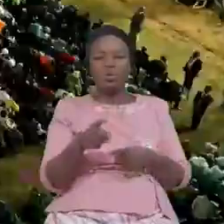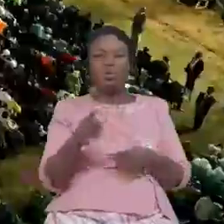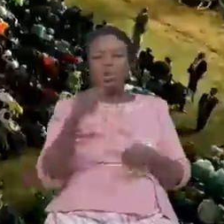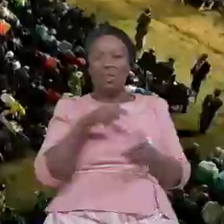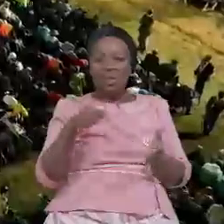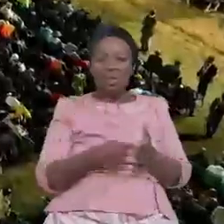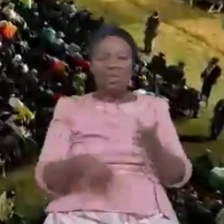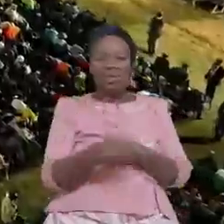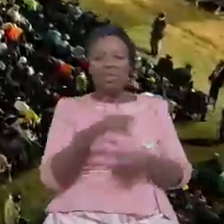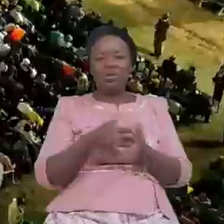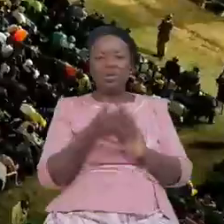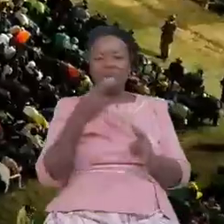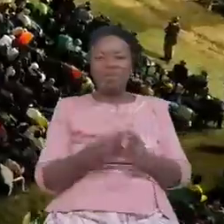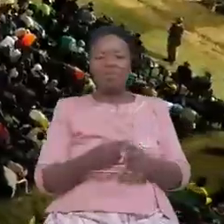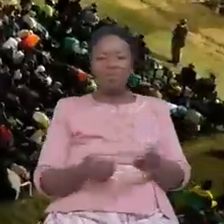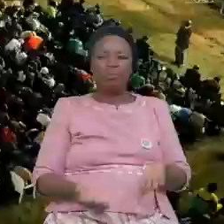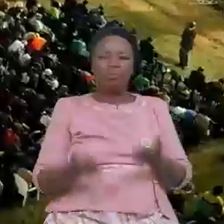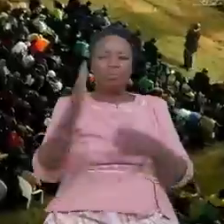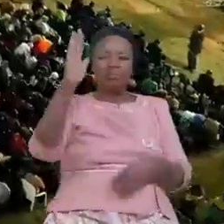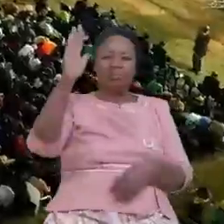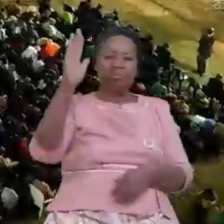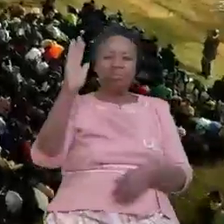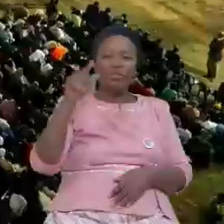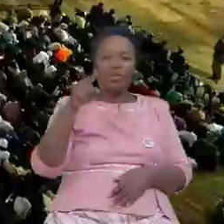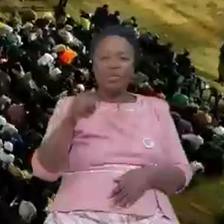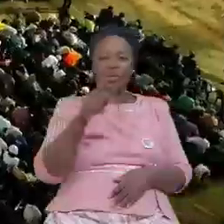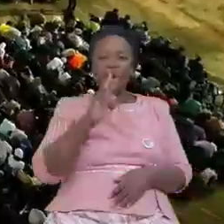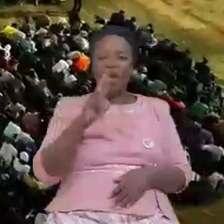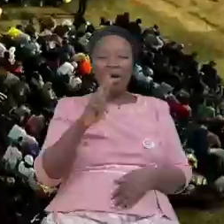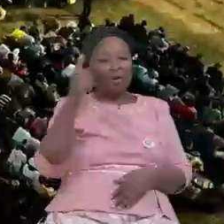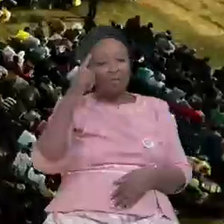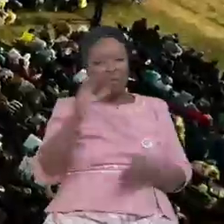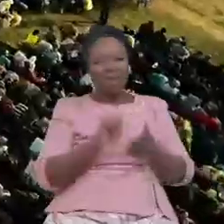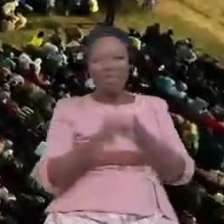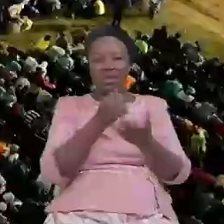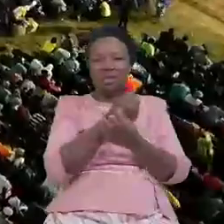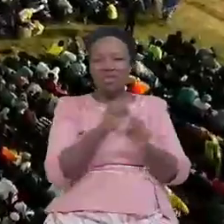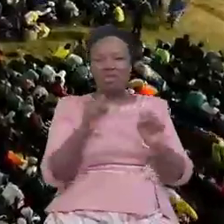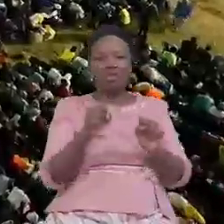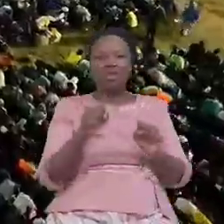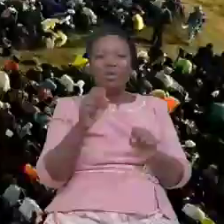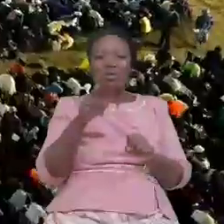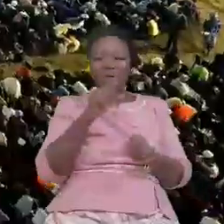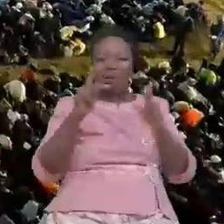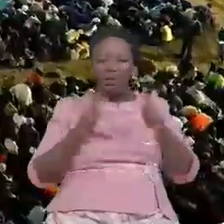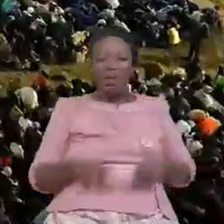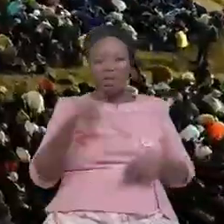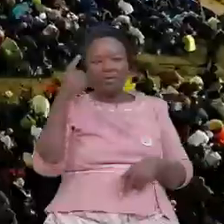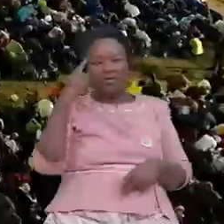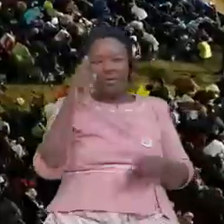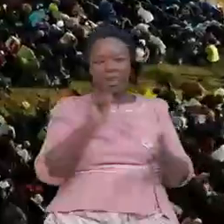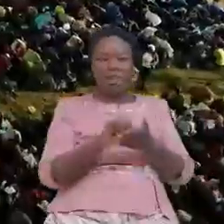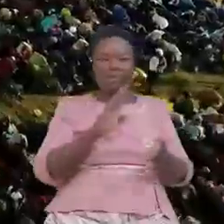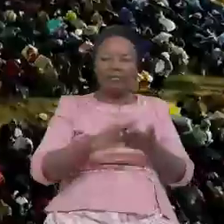day. Raise up that hand. You are the candidate for that salvation. You are the candidate for that